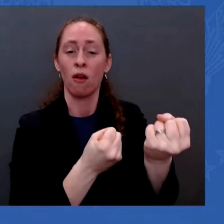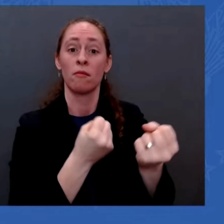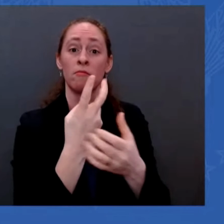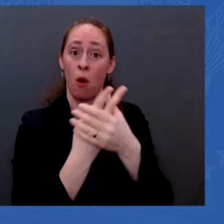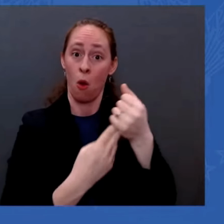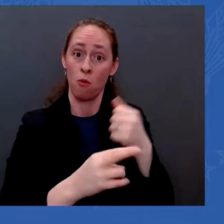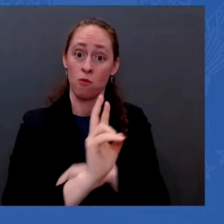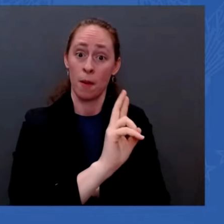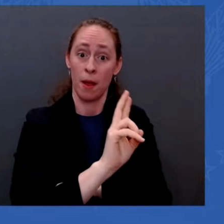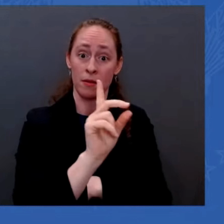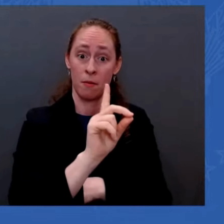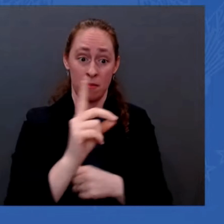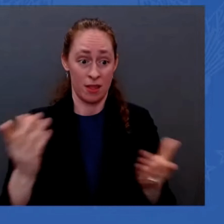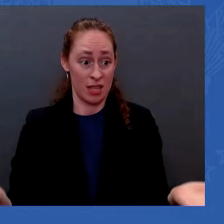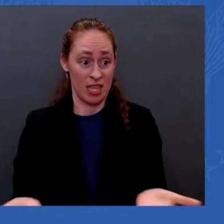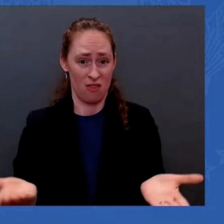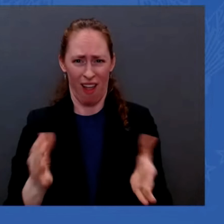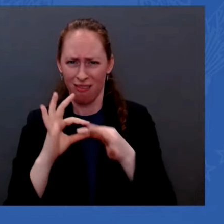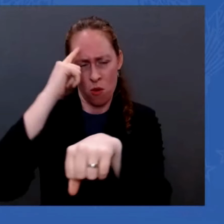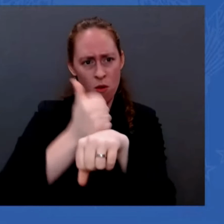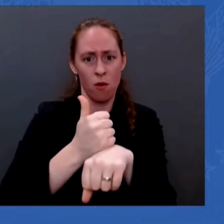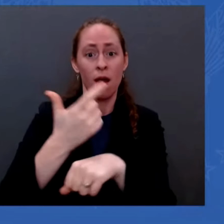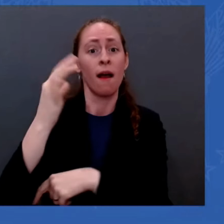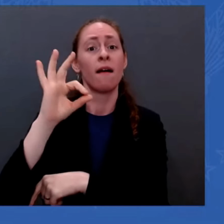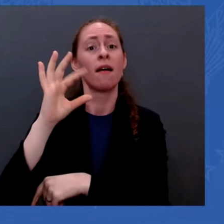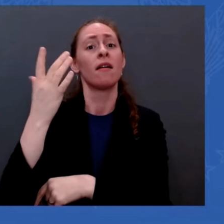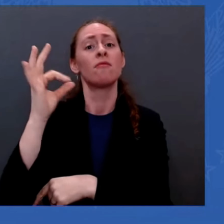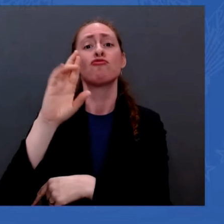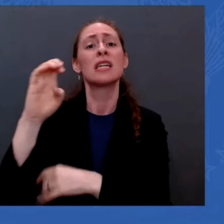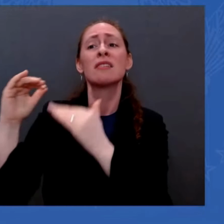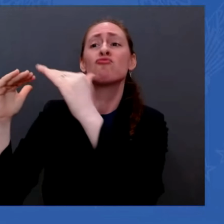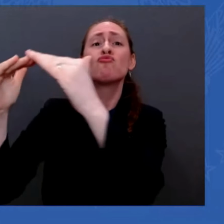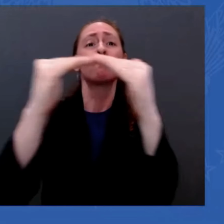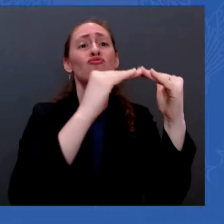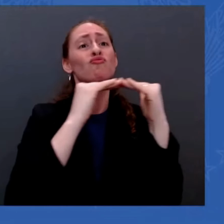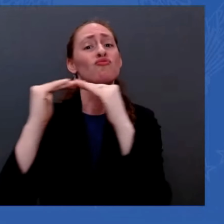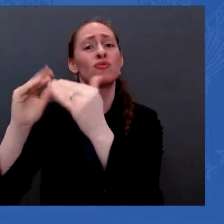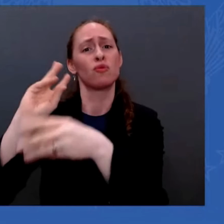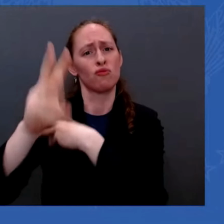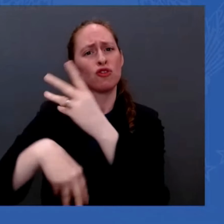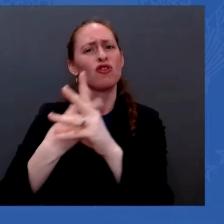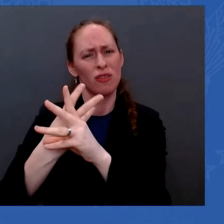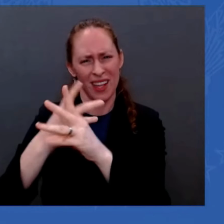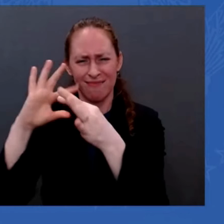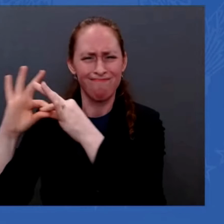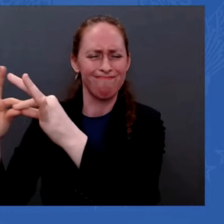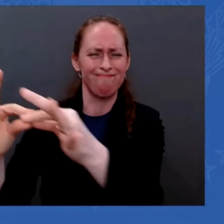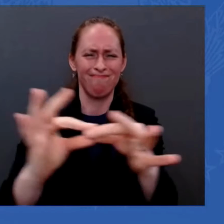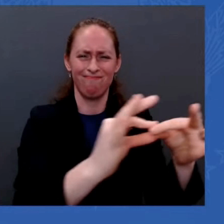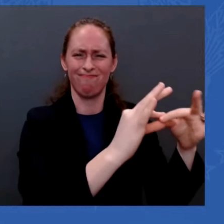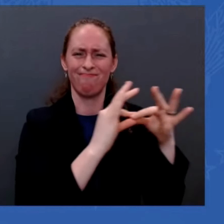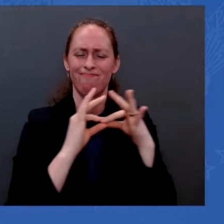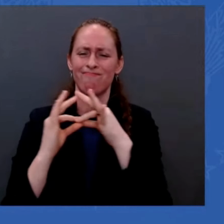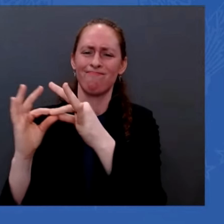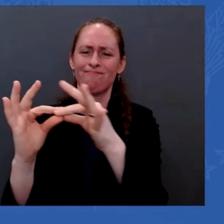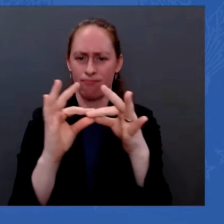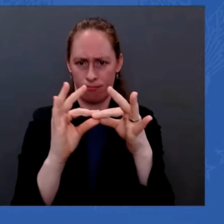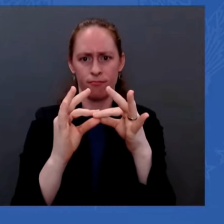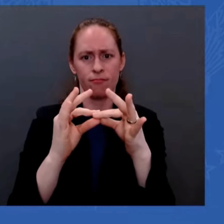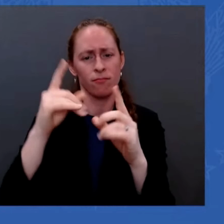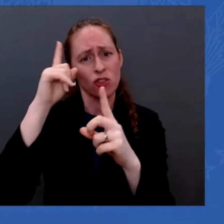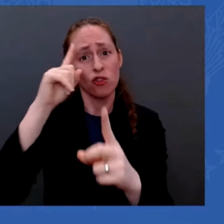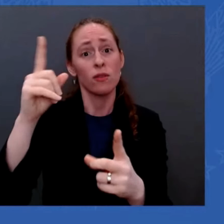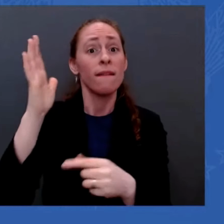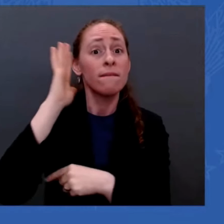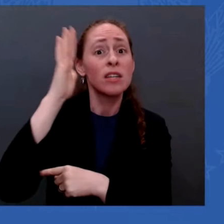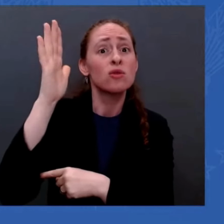the suffering it will bring, or diplomacy. Now, I'm happy to take a few questions. Nancy from Bloomberg. Thank you so much, sir. Do